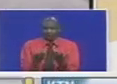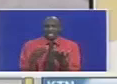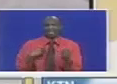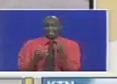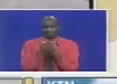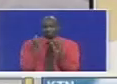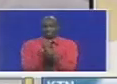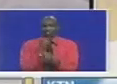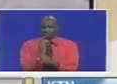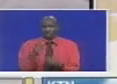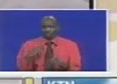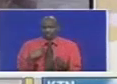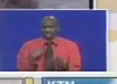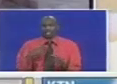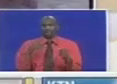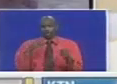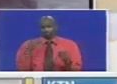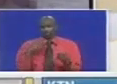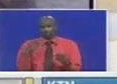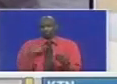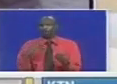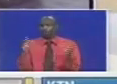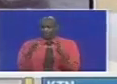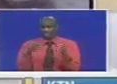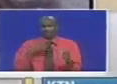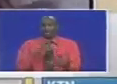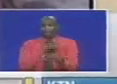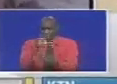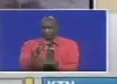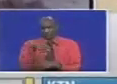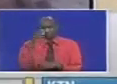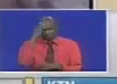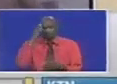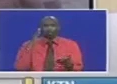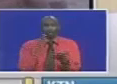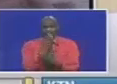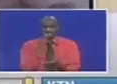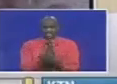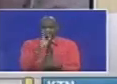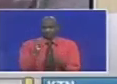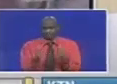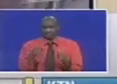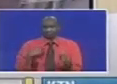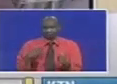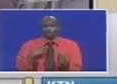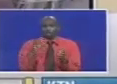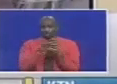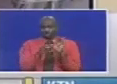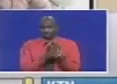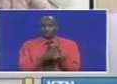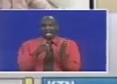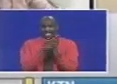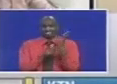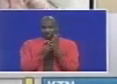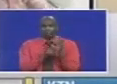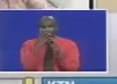to ensure that we empower the community themselves to understand what their rights are. The Constitution in Article 43 talks about the freedom